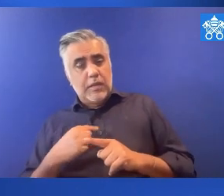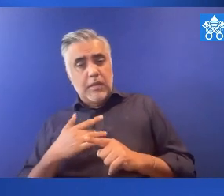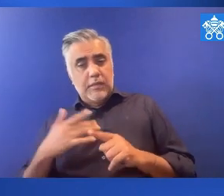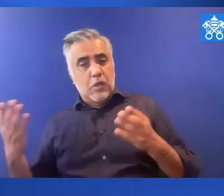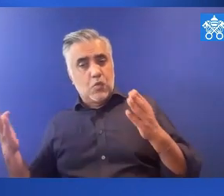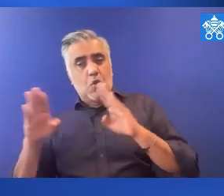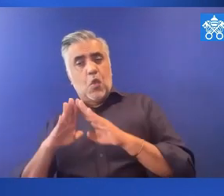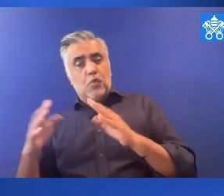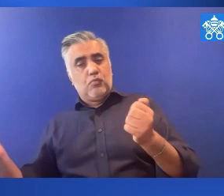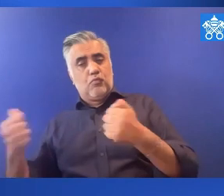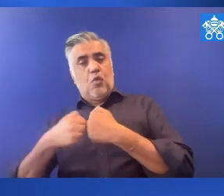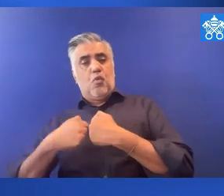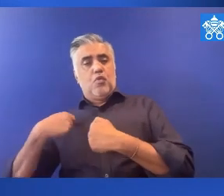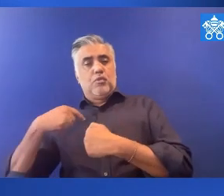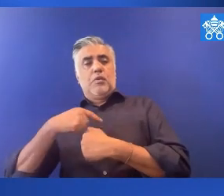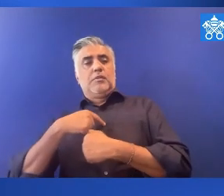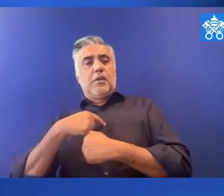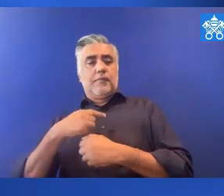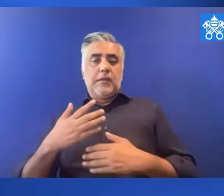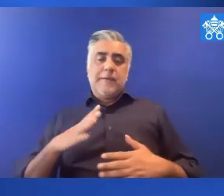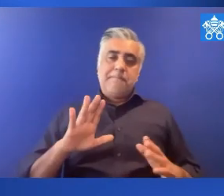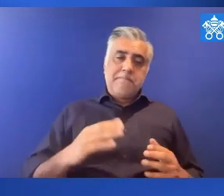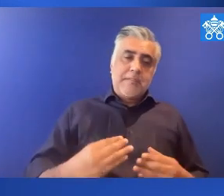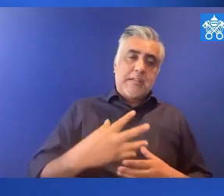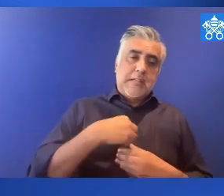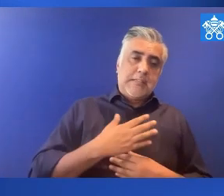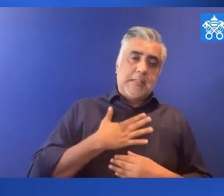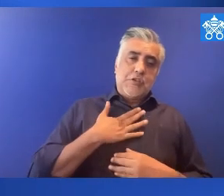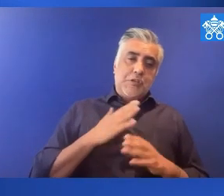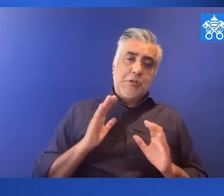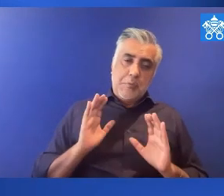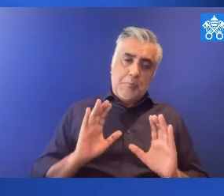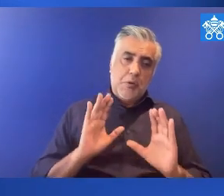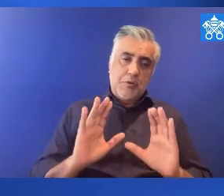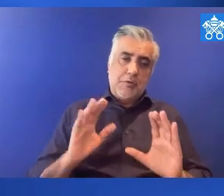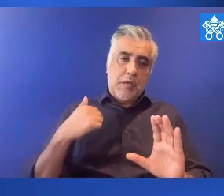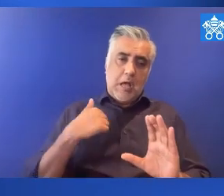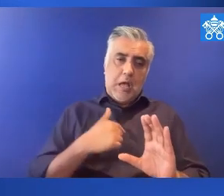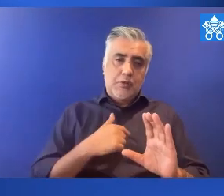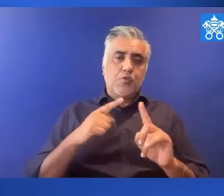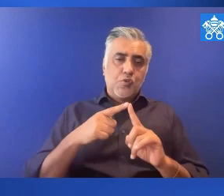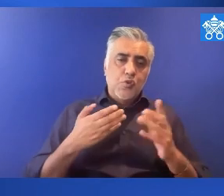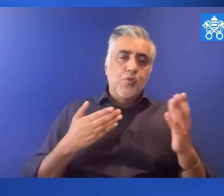desolation, on the contrary, we want to close ourselves inside. Consolation